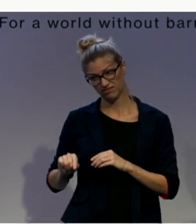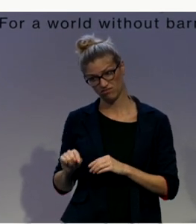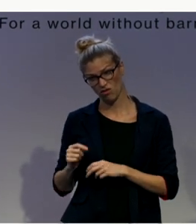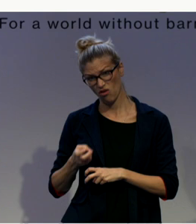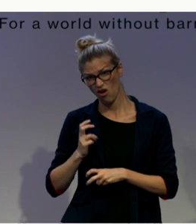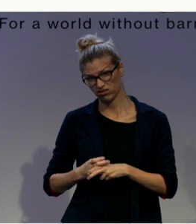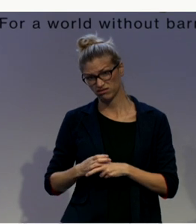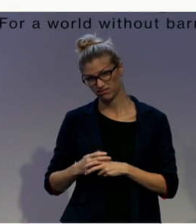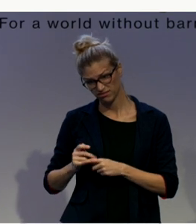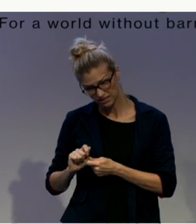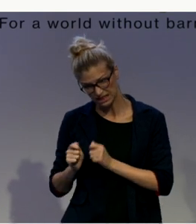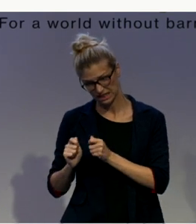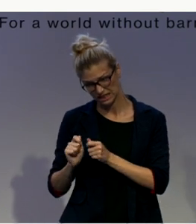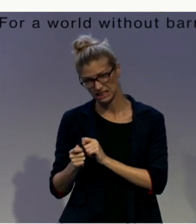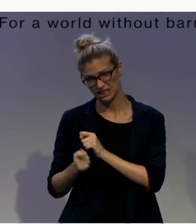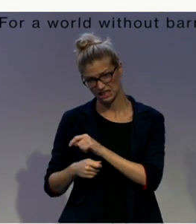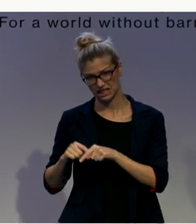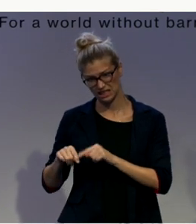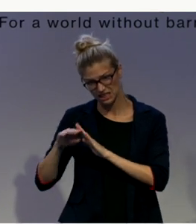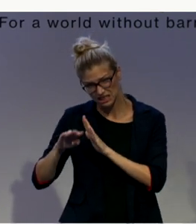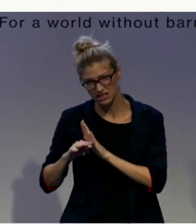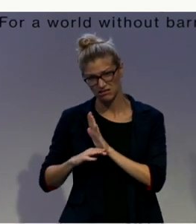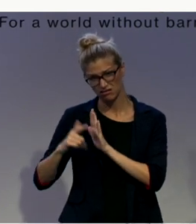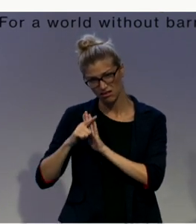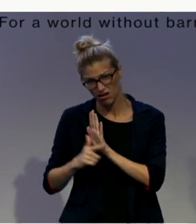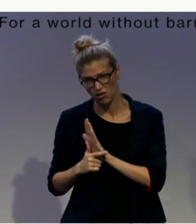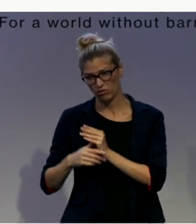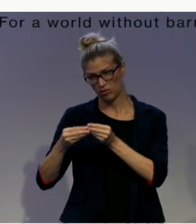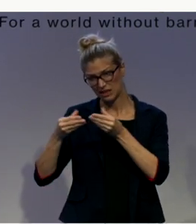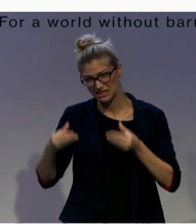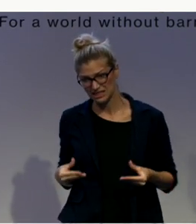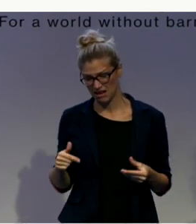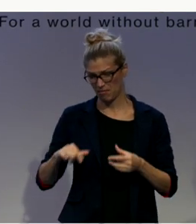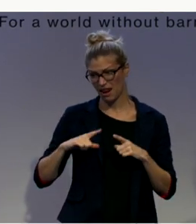make awareness of the concepts of independent living, because